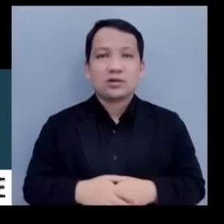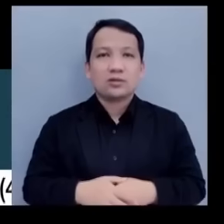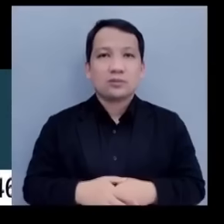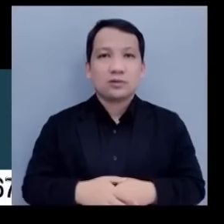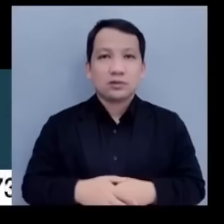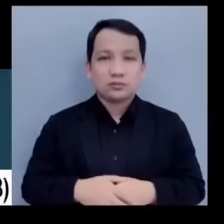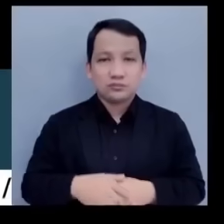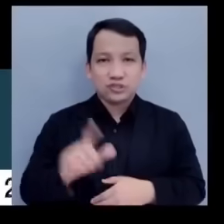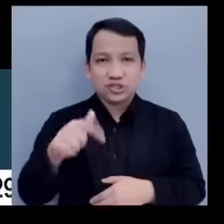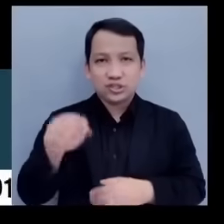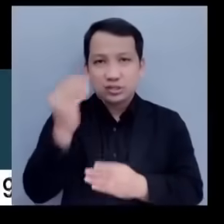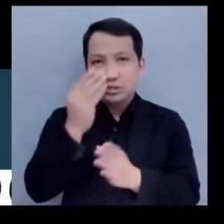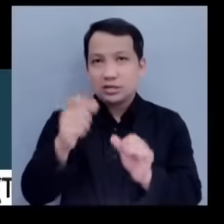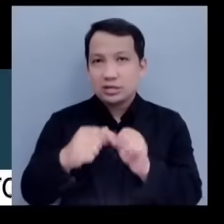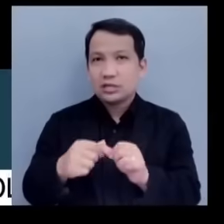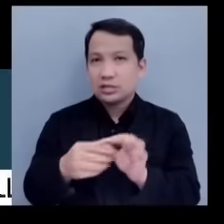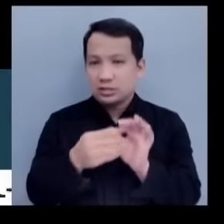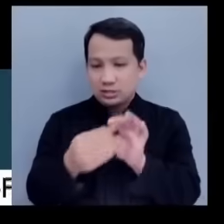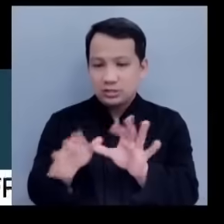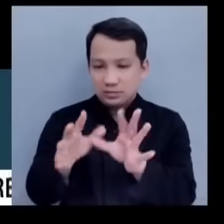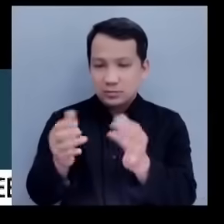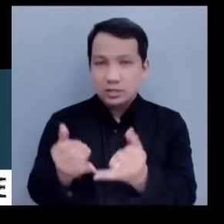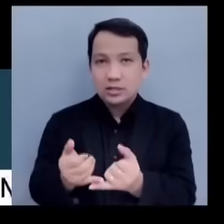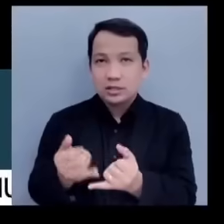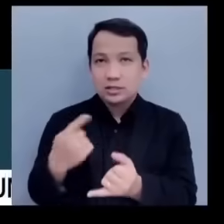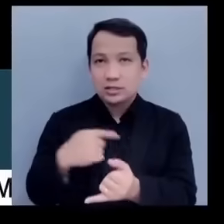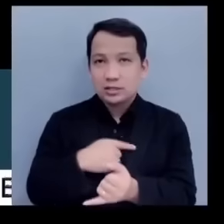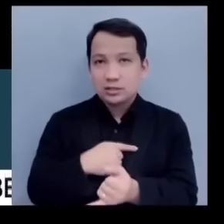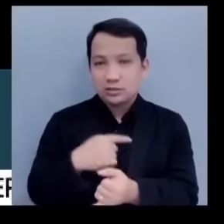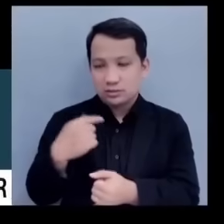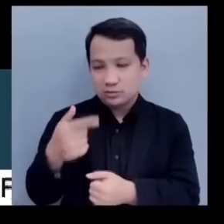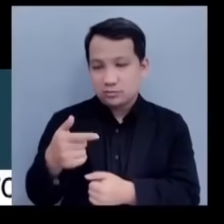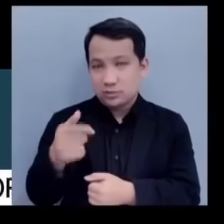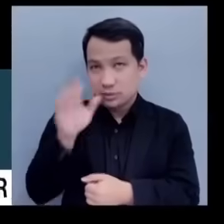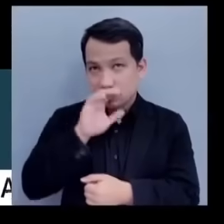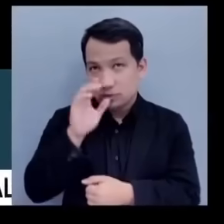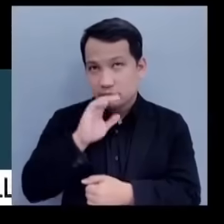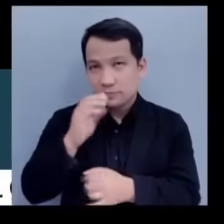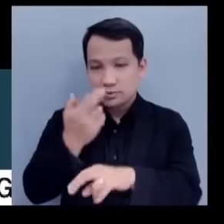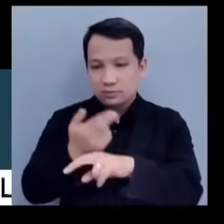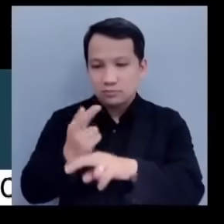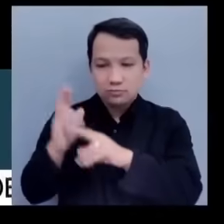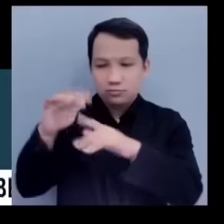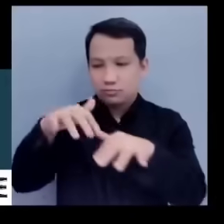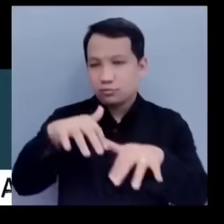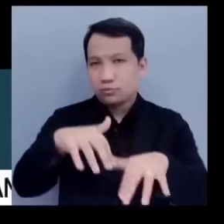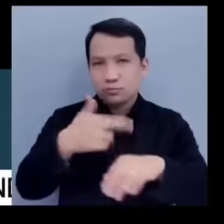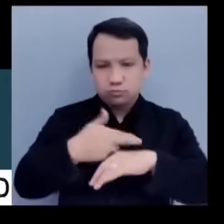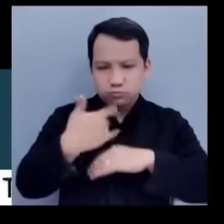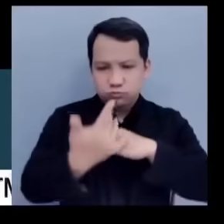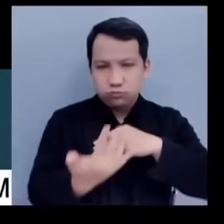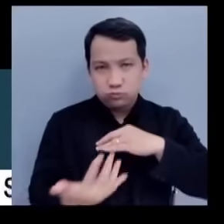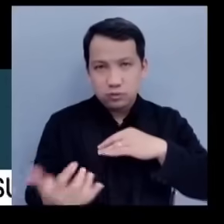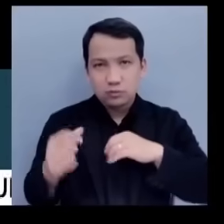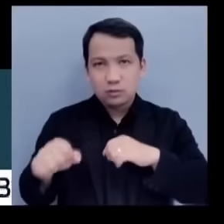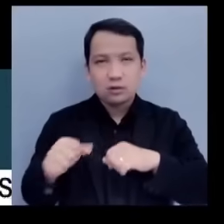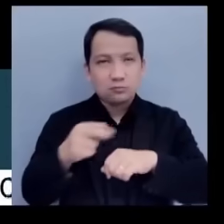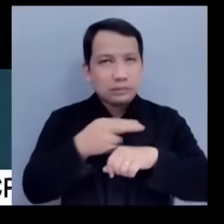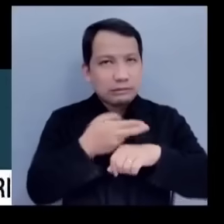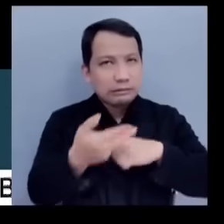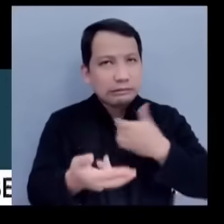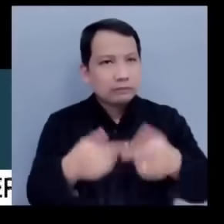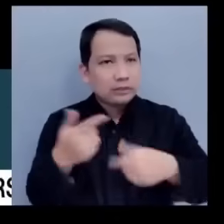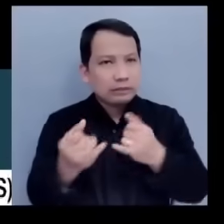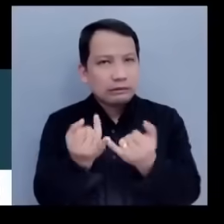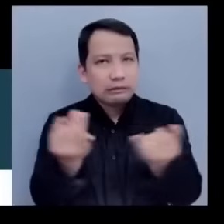of Sitio Happy Valley, Barangay Candagit in Sibonga, Cebu, a rockslide was also logged per its local police office. Several areas